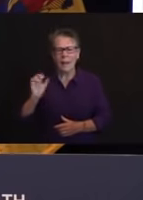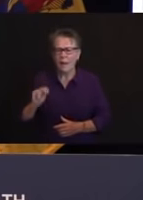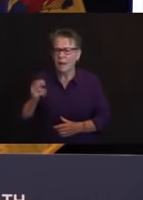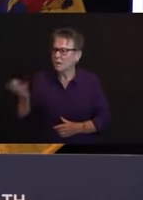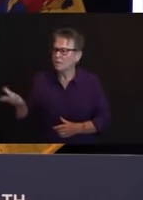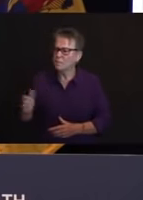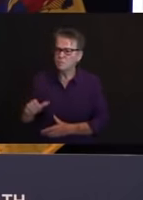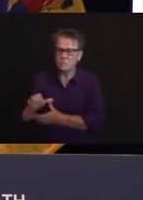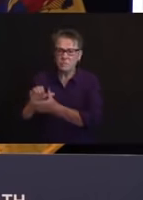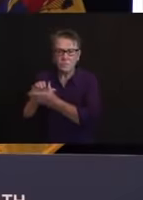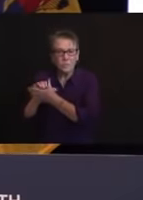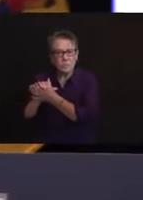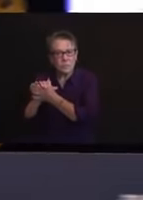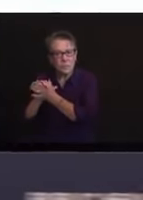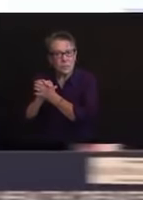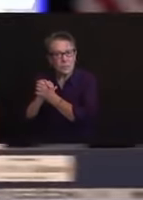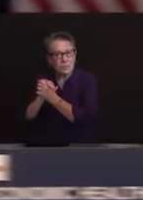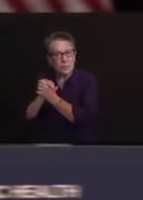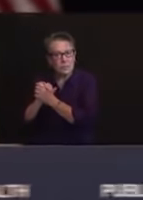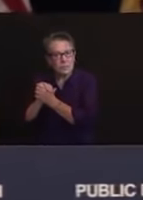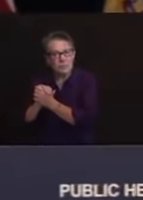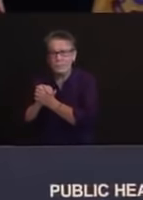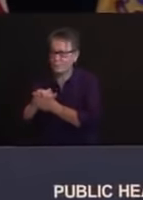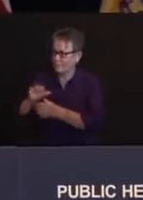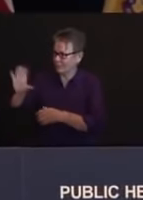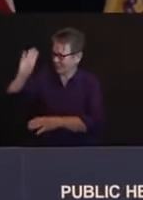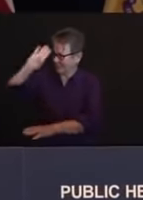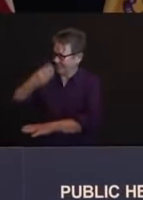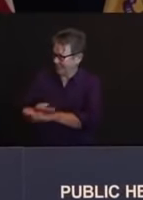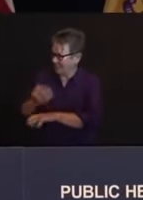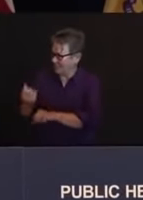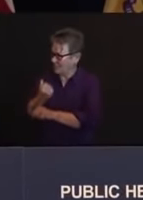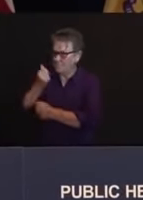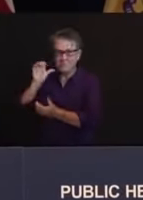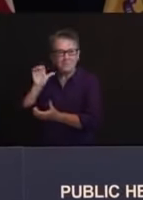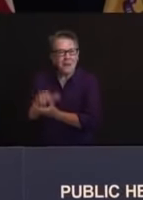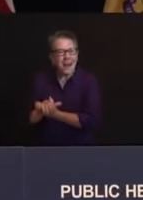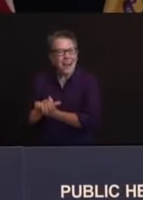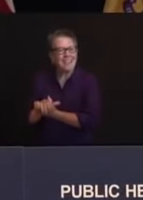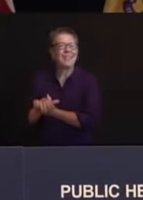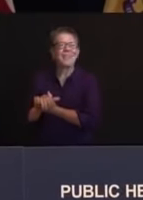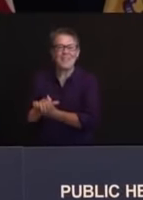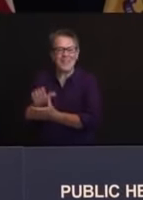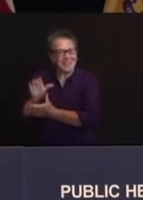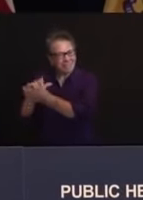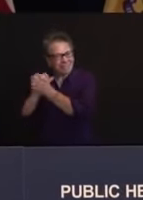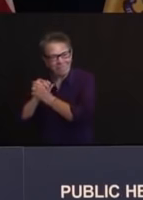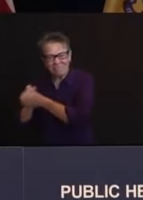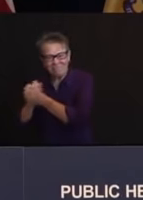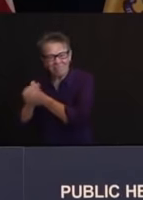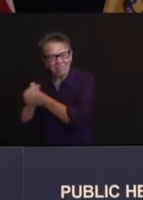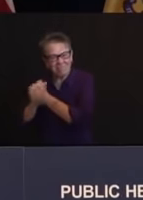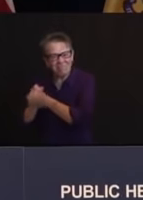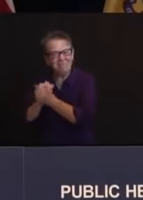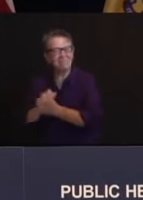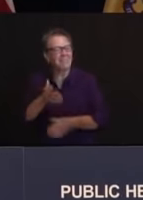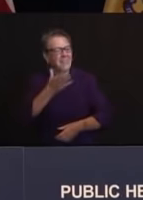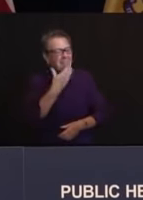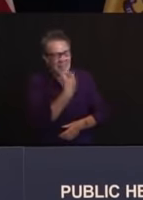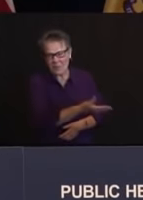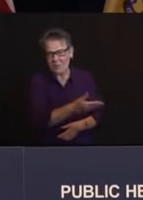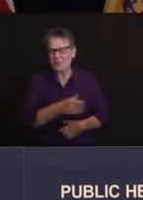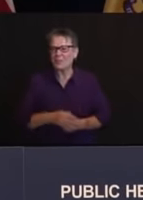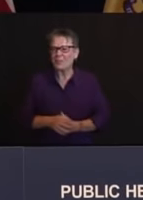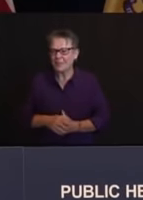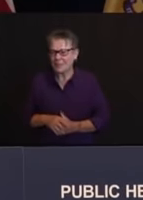to have you back. Please. Thank you, Governor. Good afternoon. With regards to compliance, we did have Central Park Restaurant in